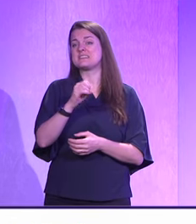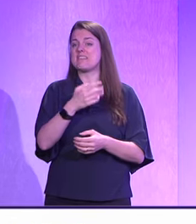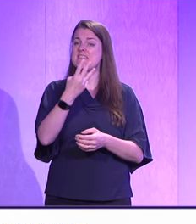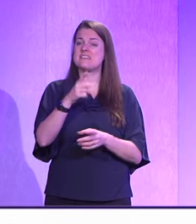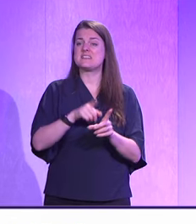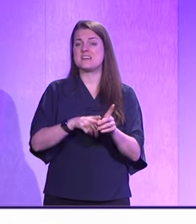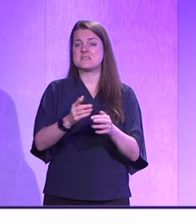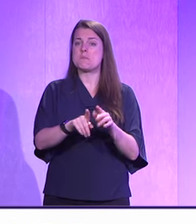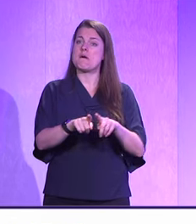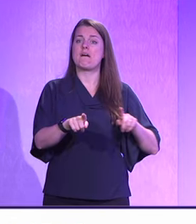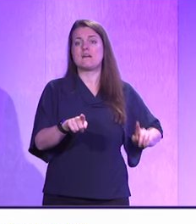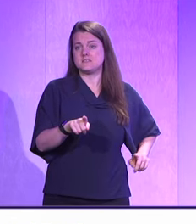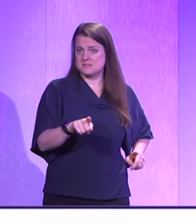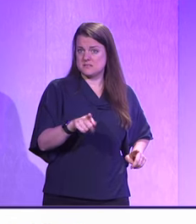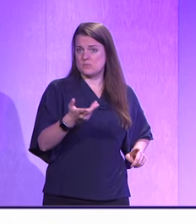behind.